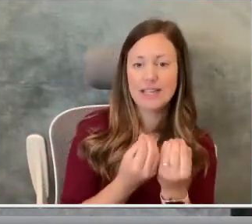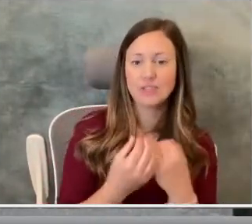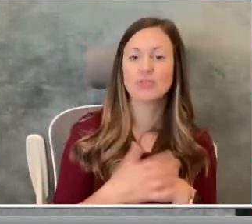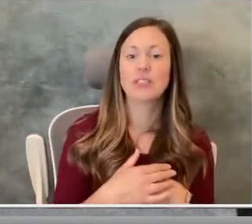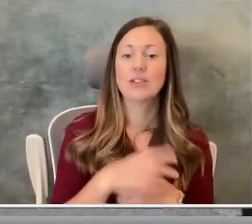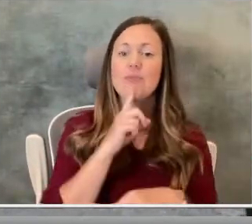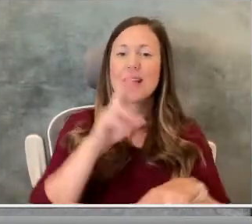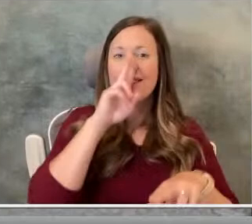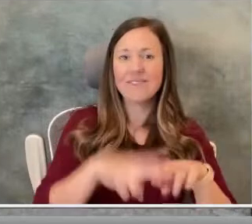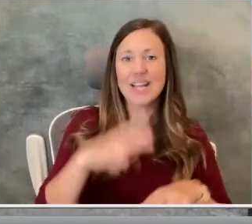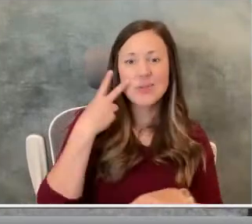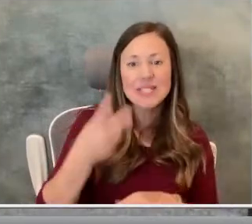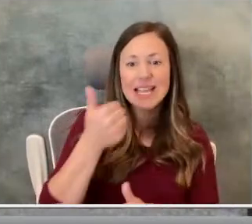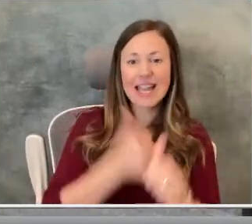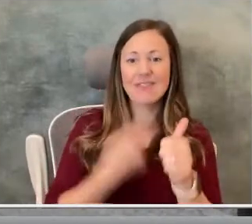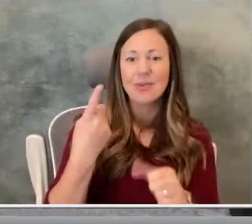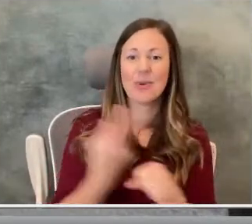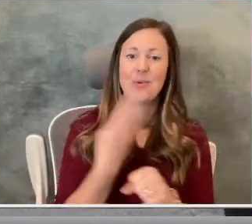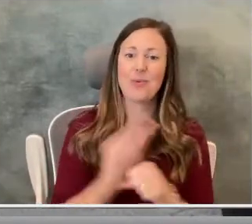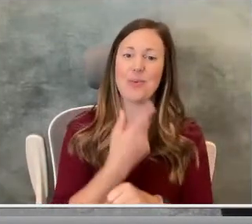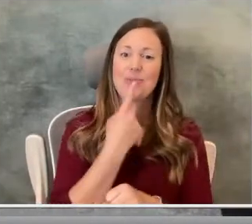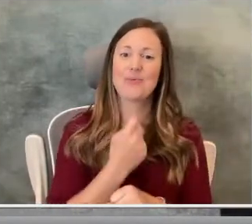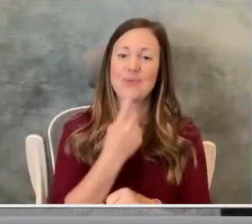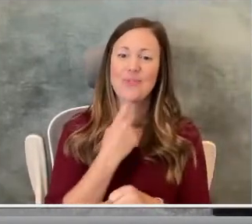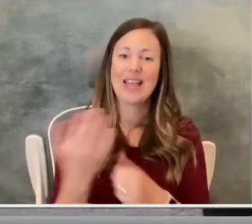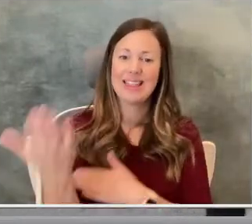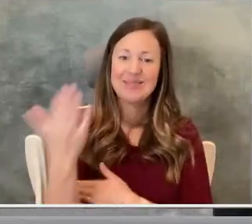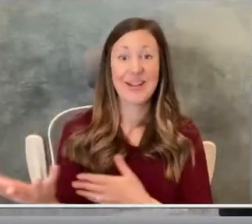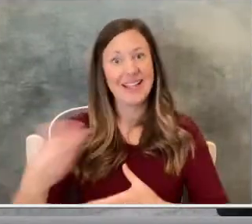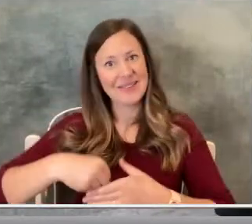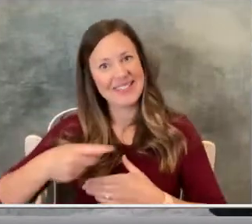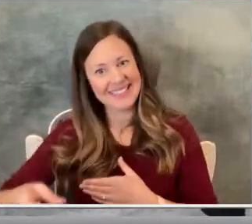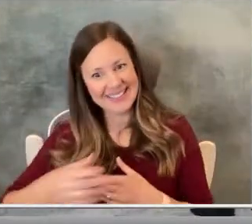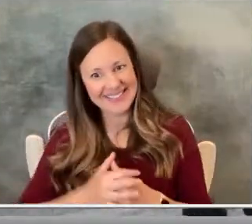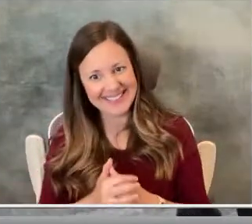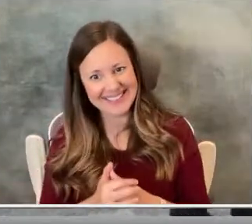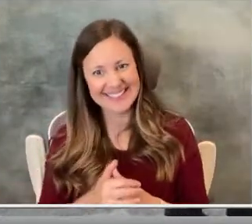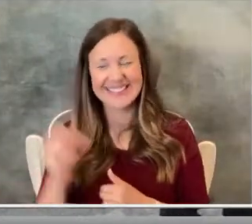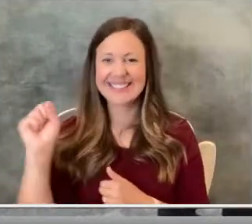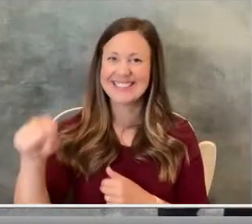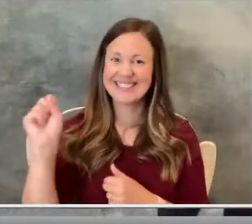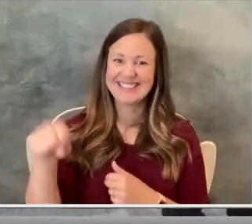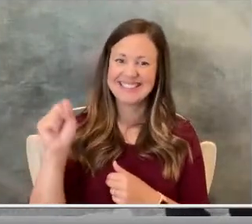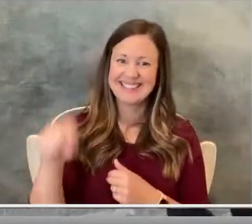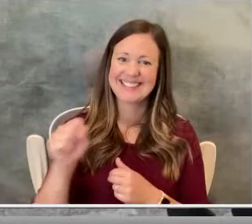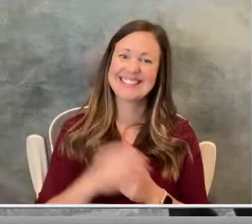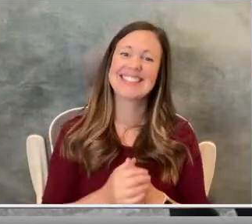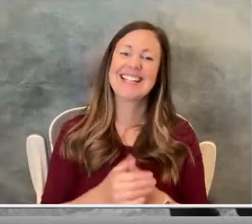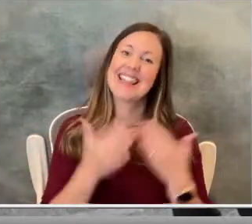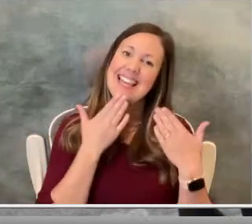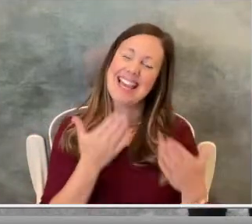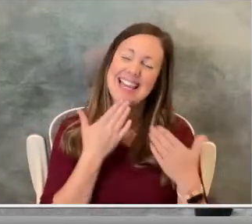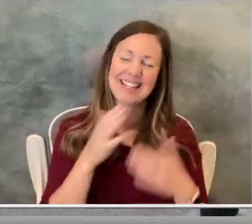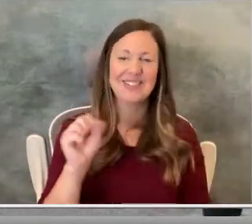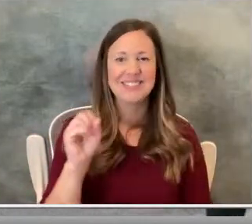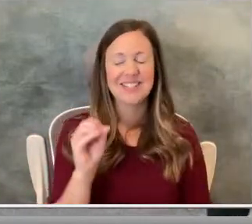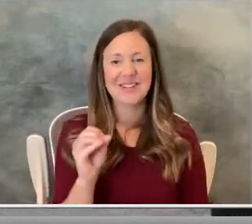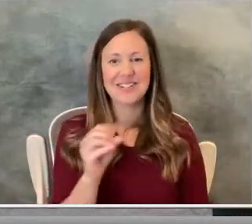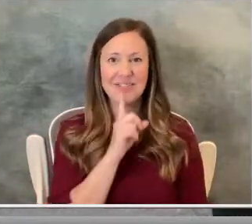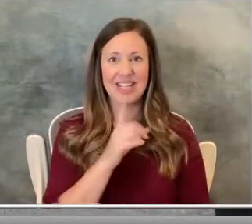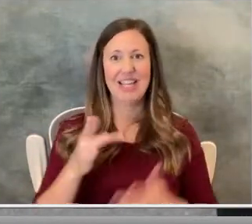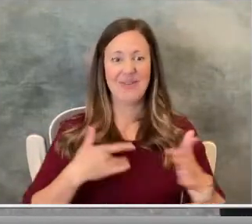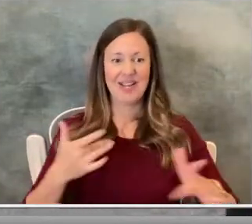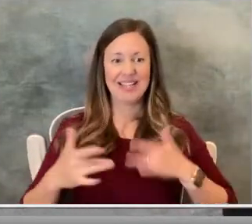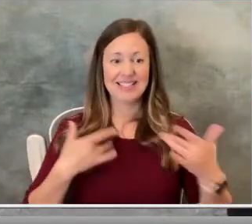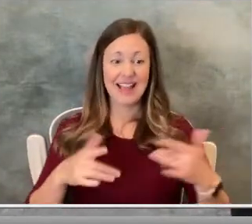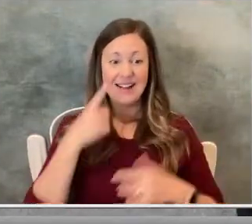wearing red this morning, including you. Yeah. Thank you. So we're excited to get the season